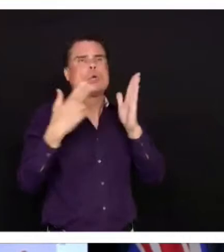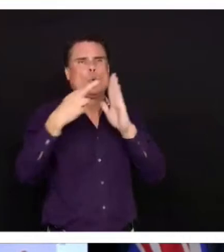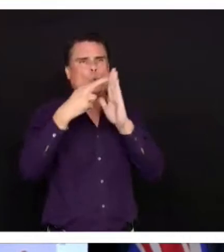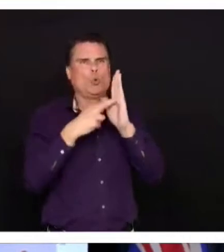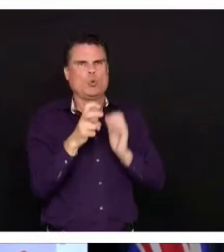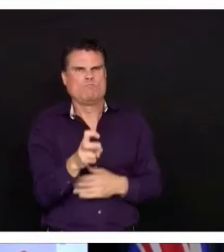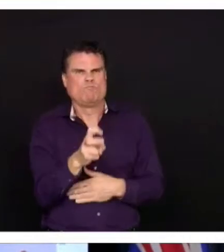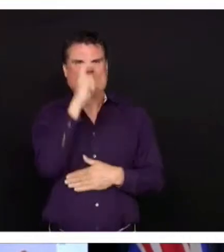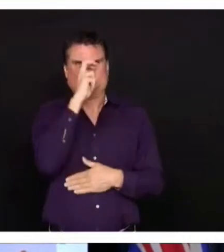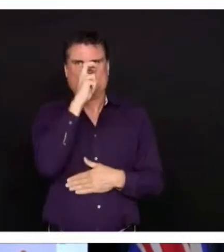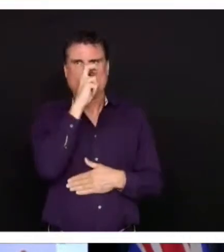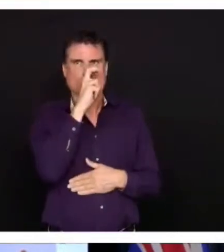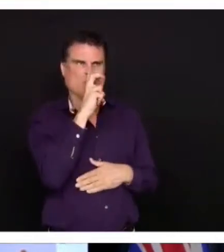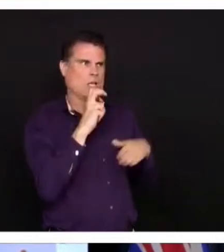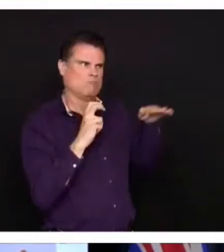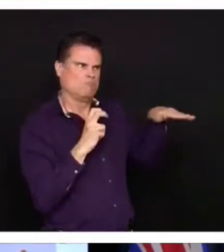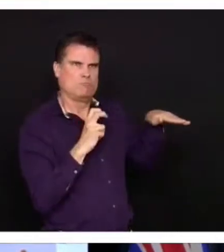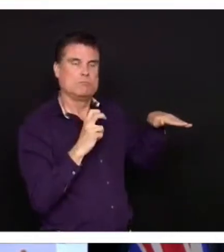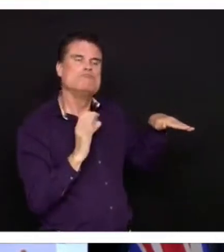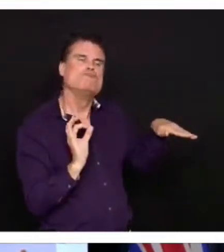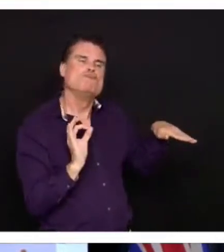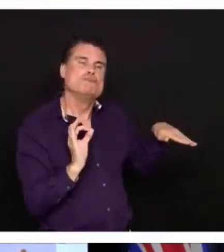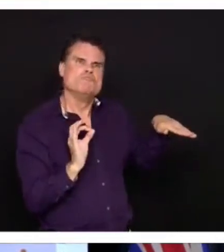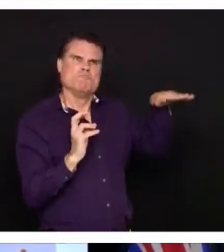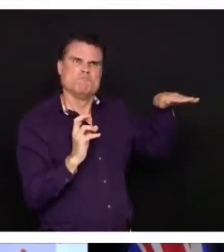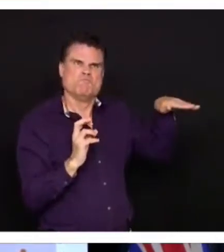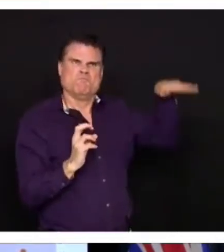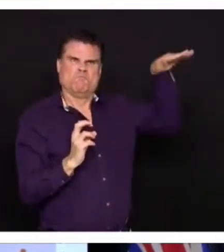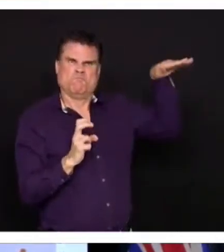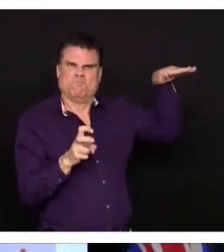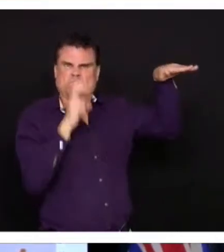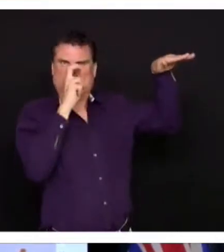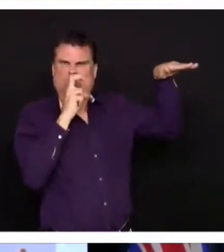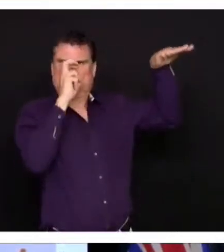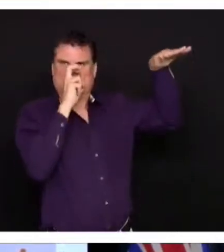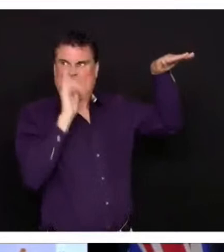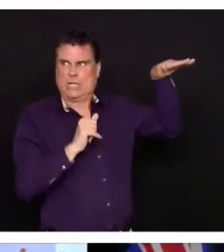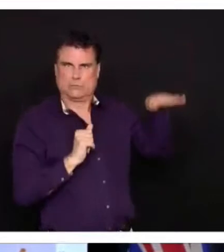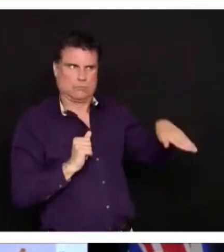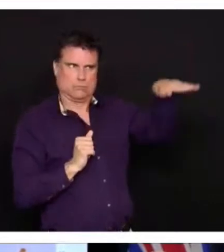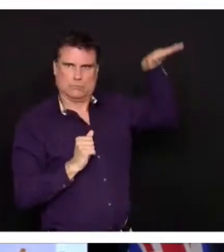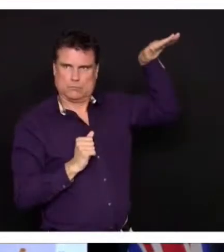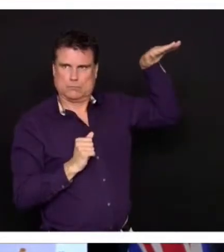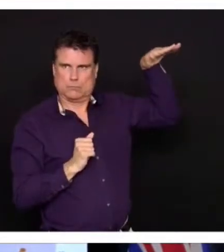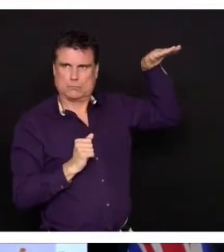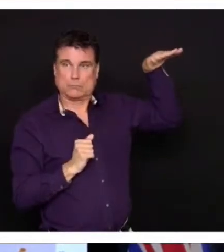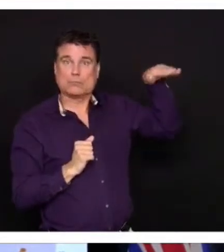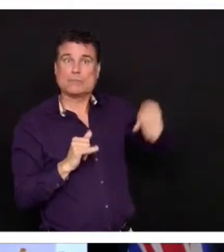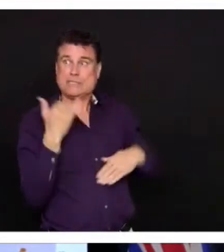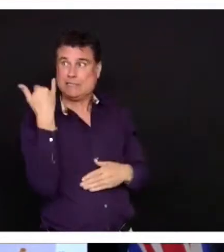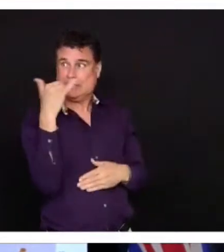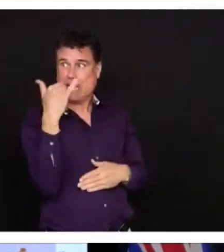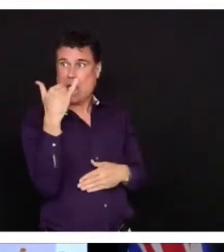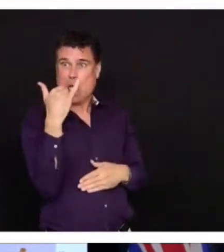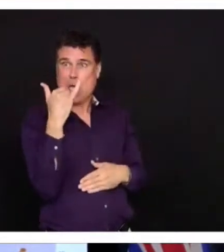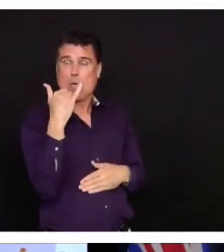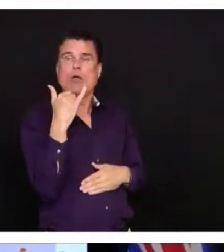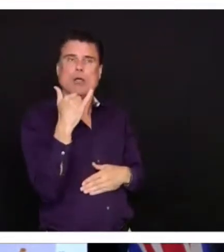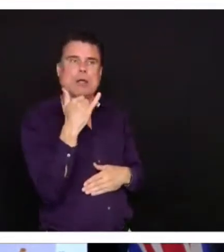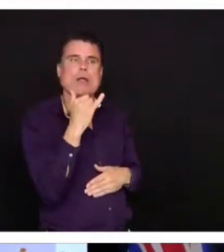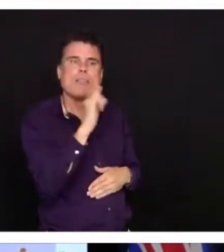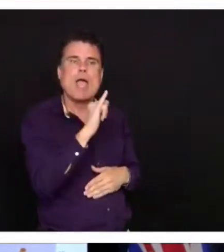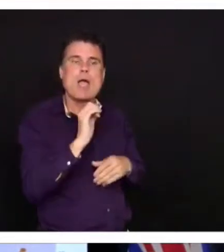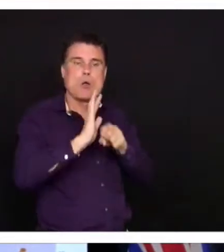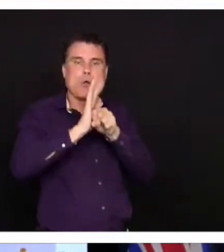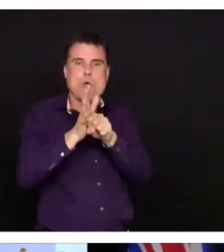physical distancing and other measures that kept people from being able to transmit this virus in our communities. And what we